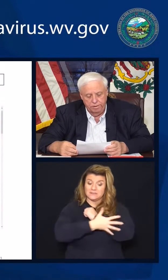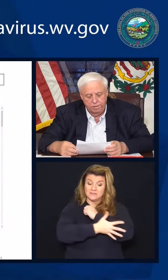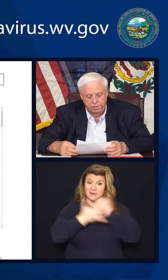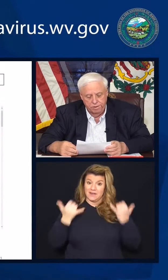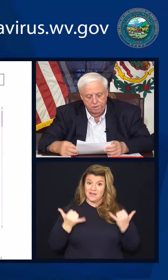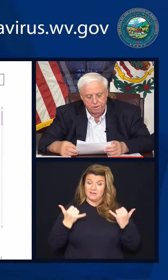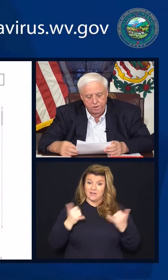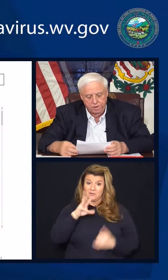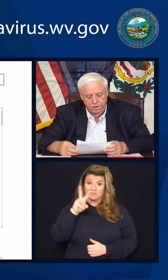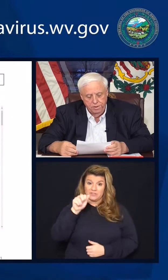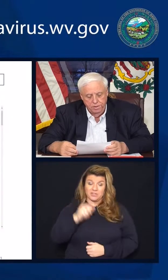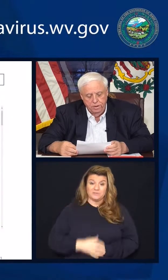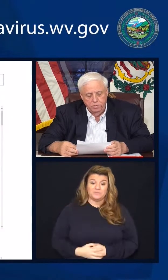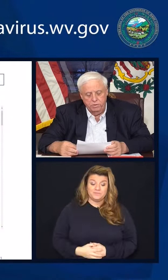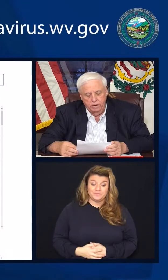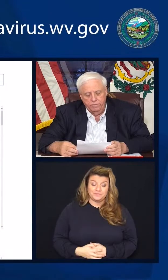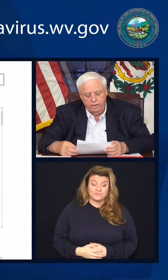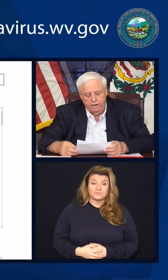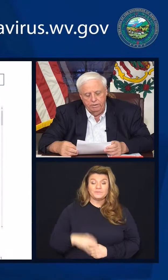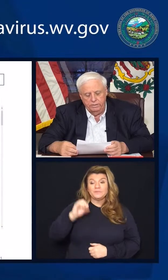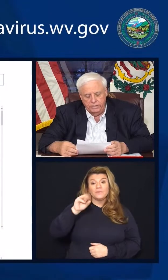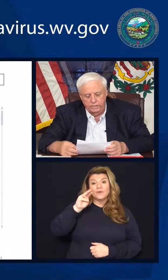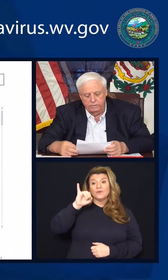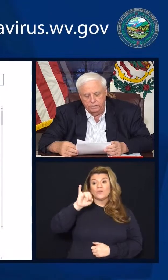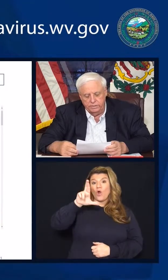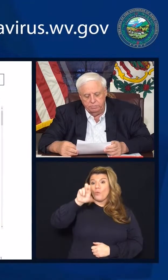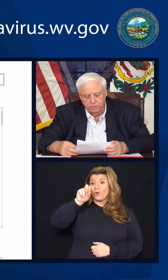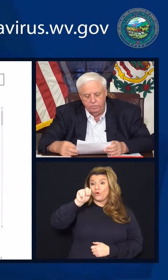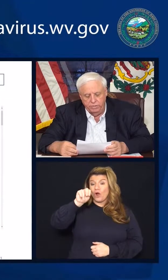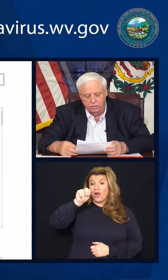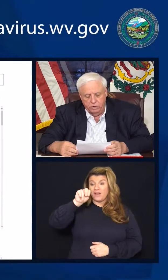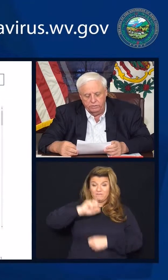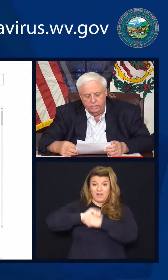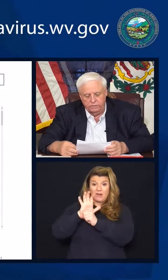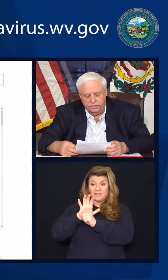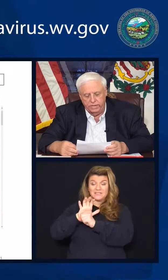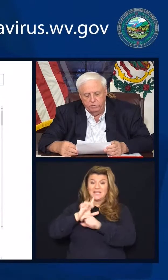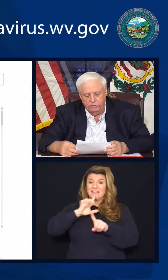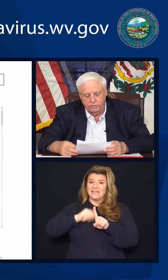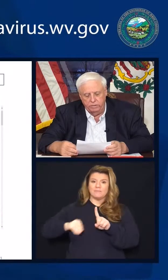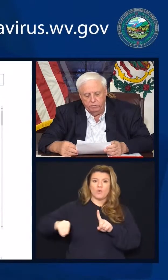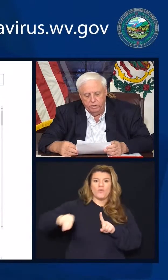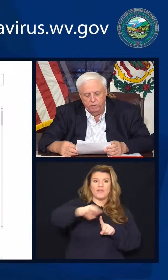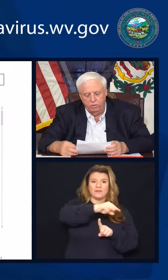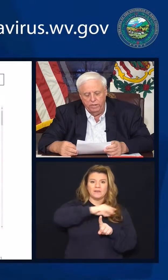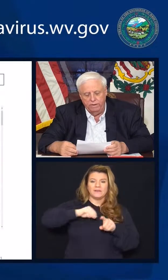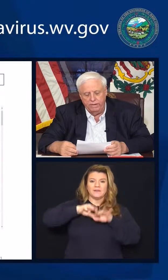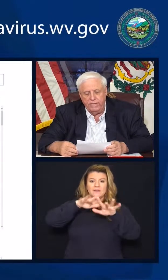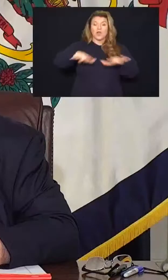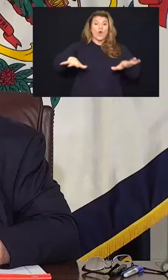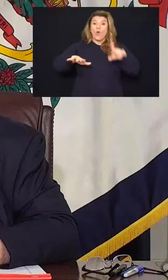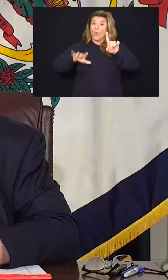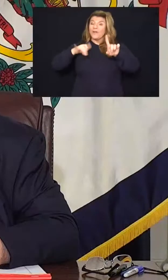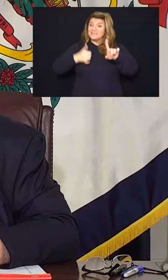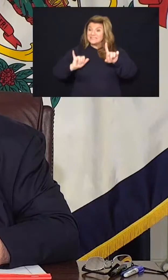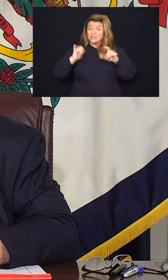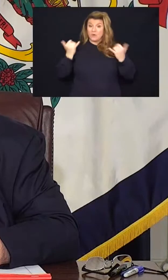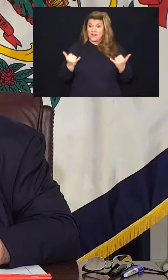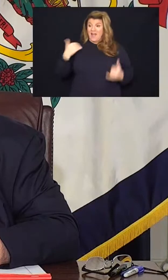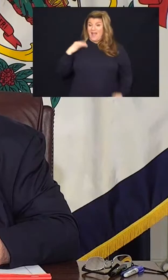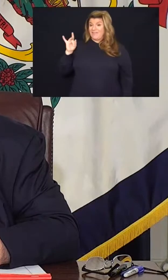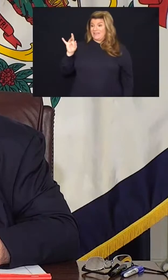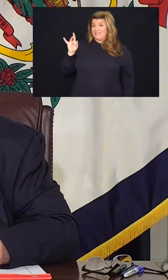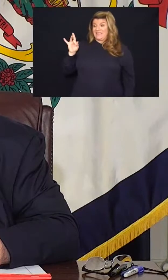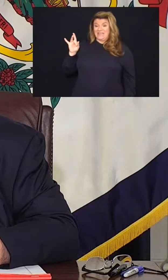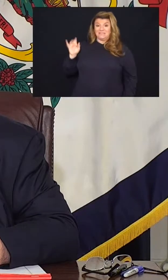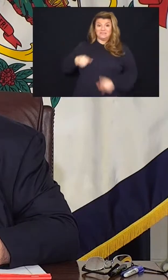now. The Omicron virus is moving across our state. We still really only have 18 cases, but